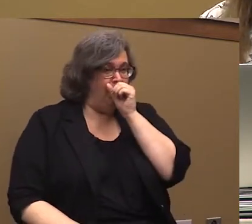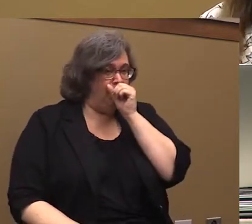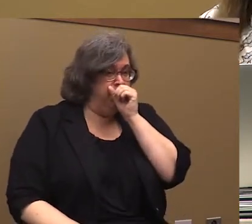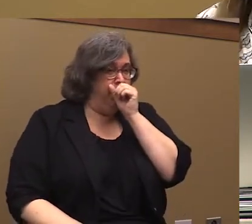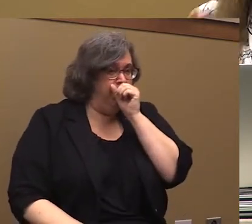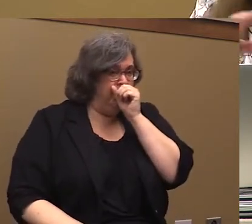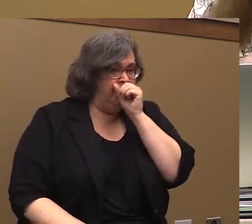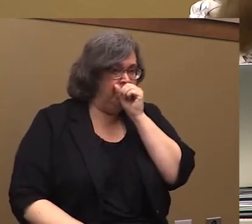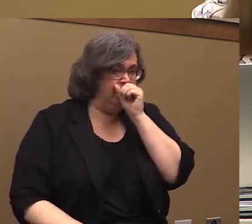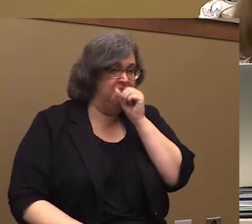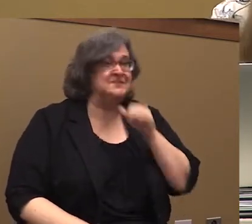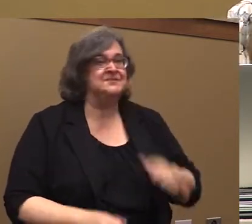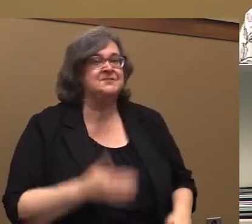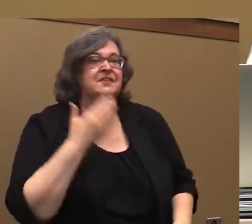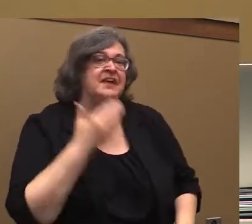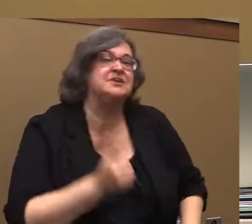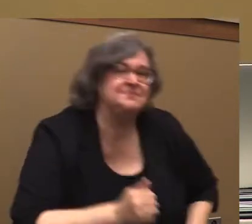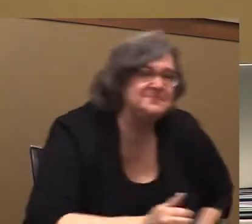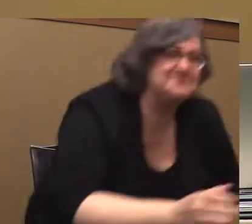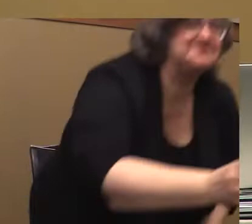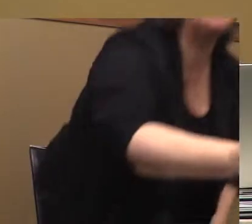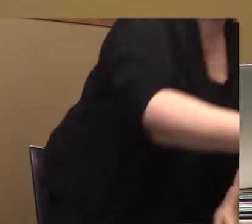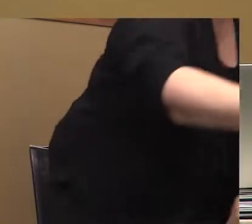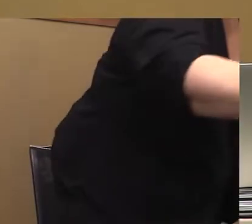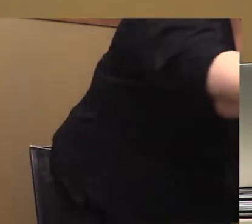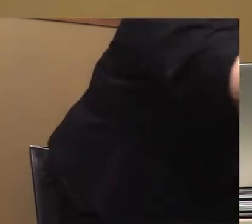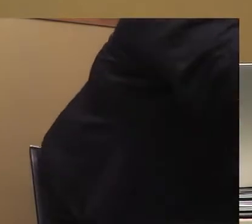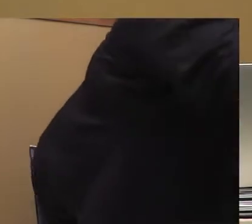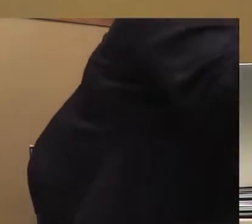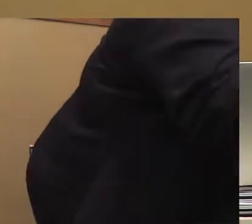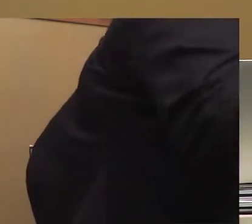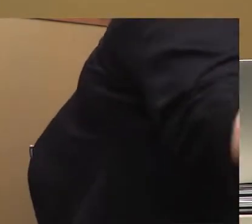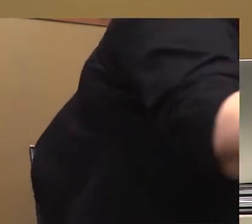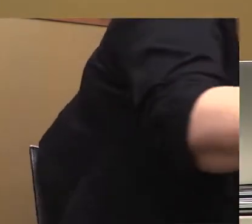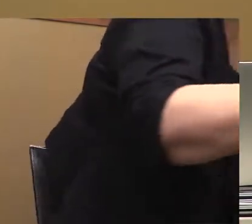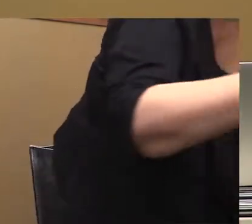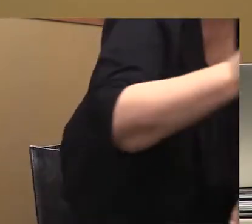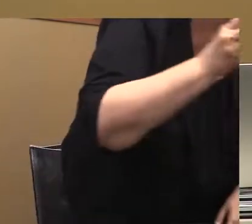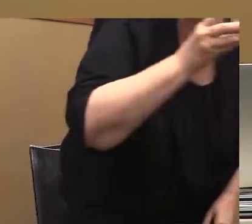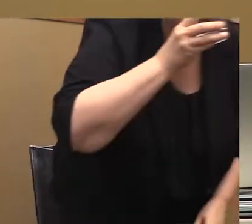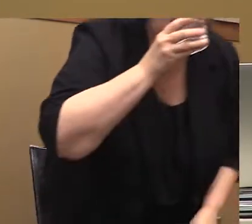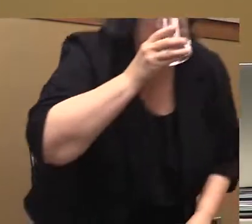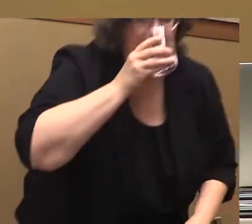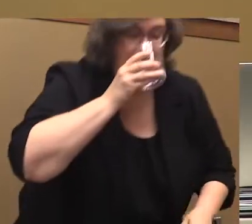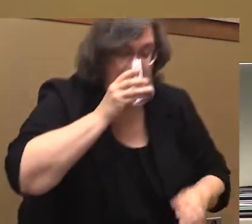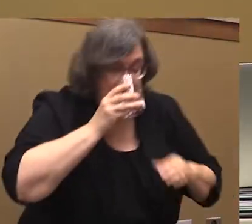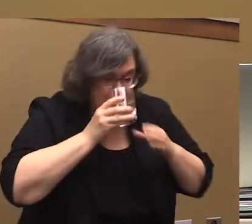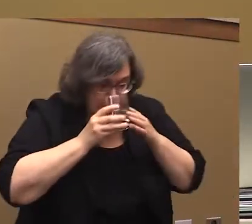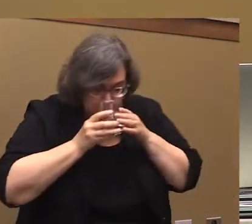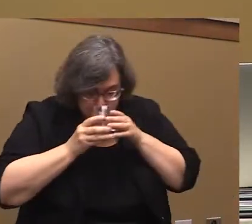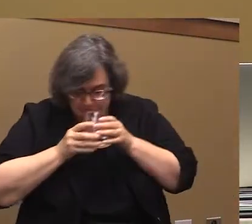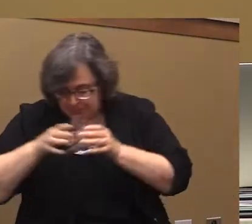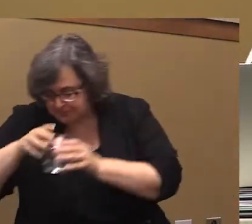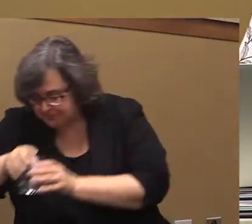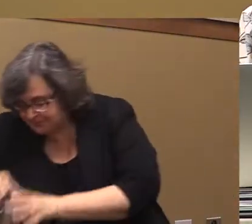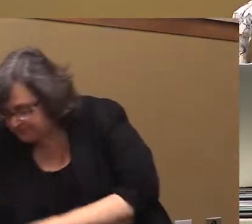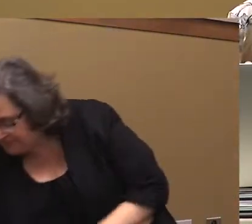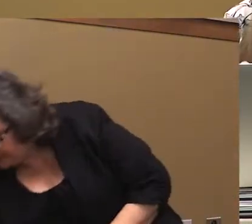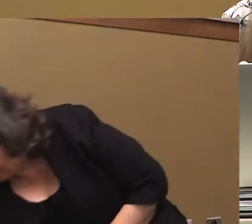ways you can do it, through modeling, through discussion, through extra explanation,